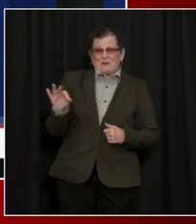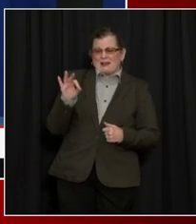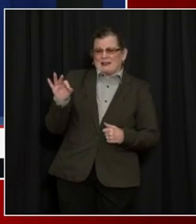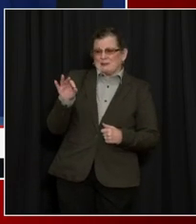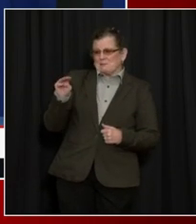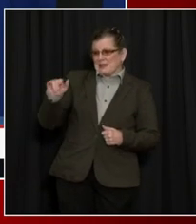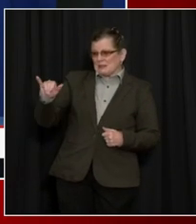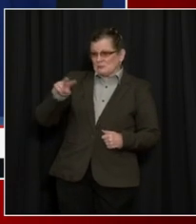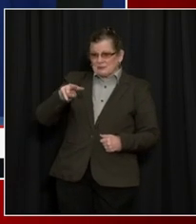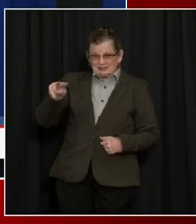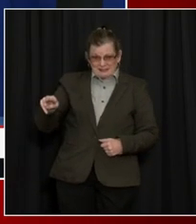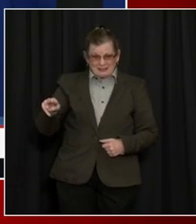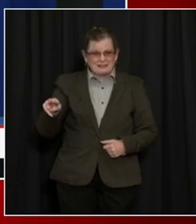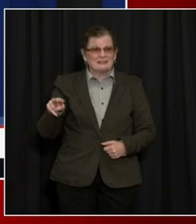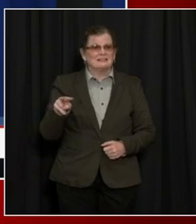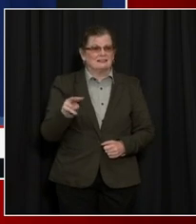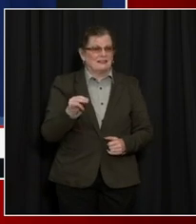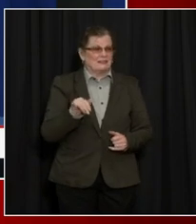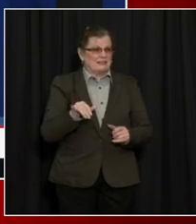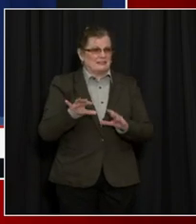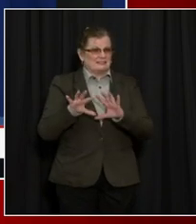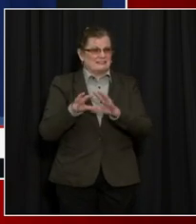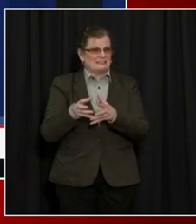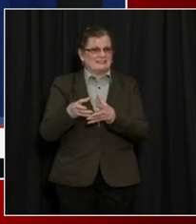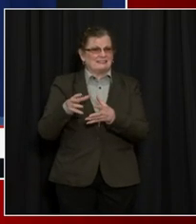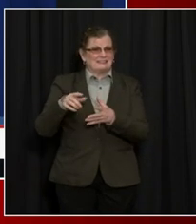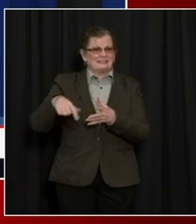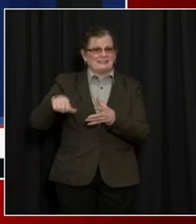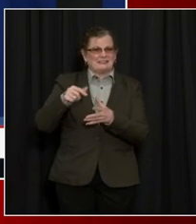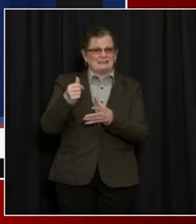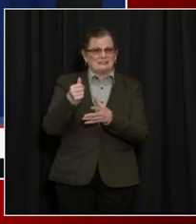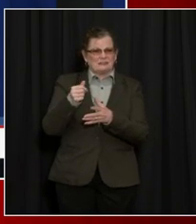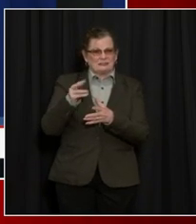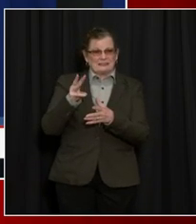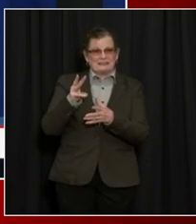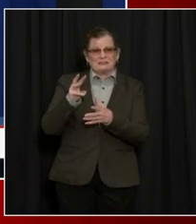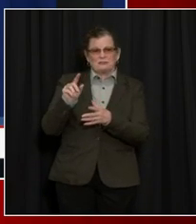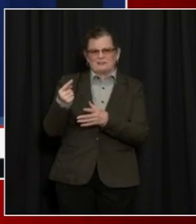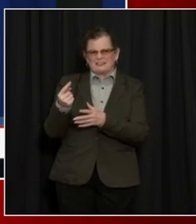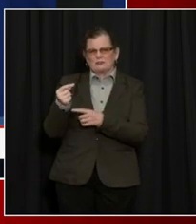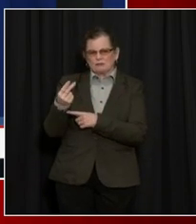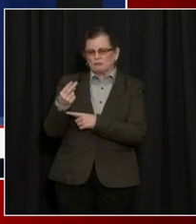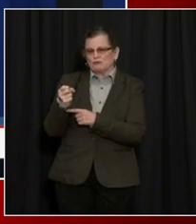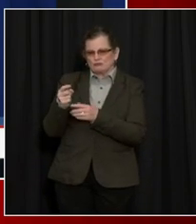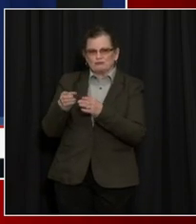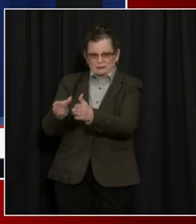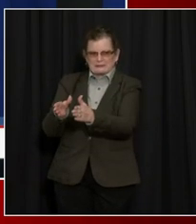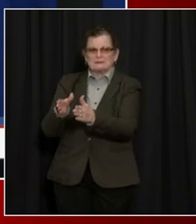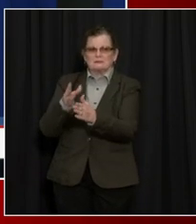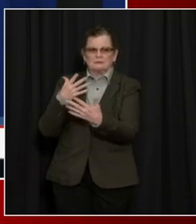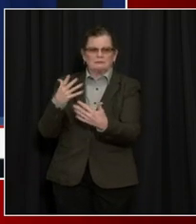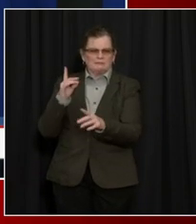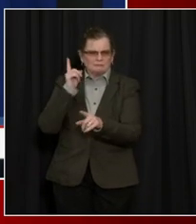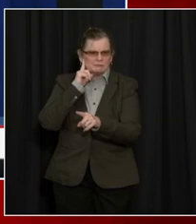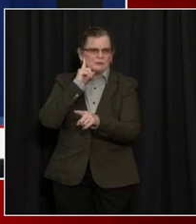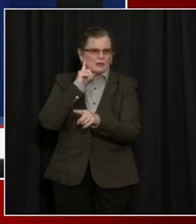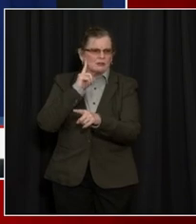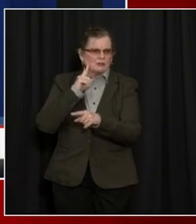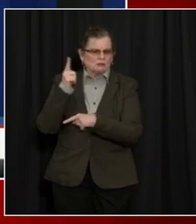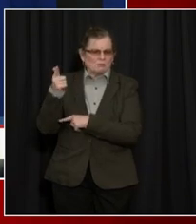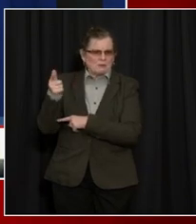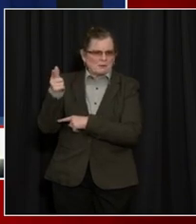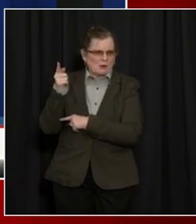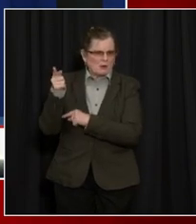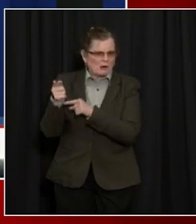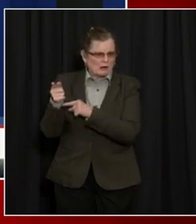6th District responded to the 3000 block of East Capitol Street Northeast for the report of a shooting. When they arrived, they